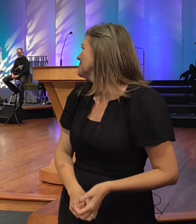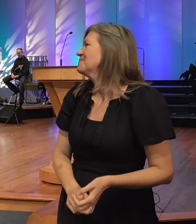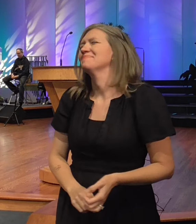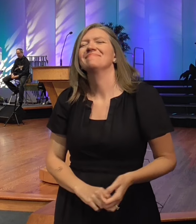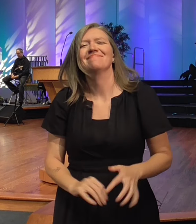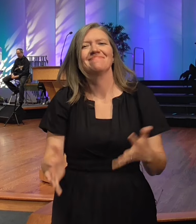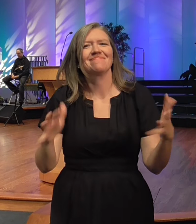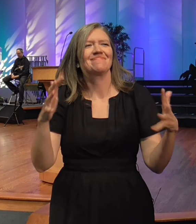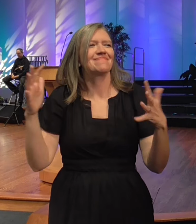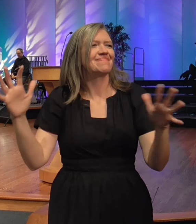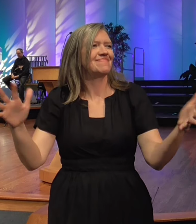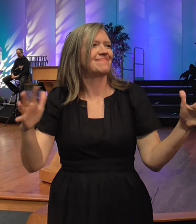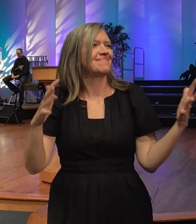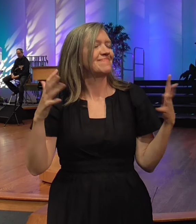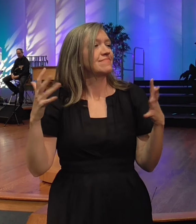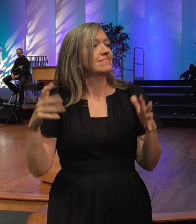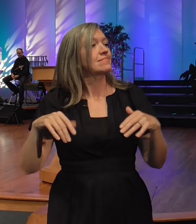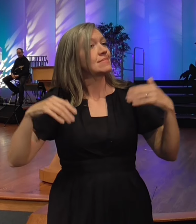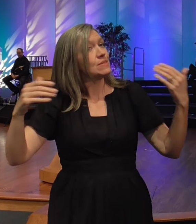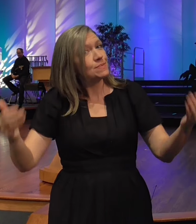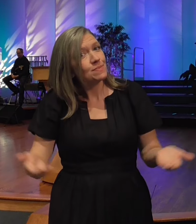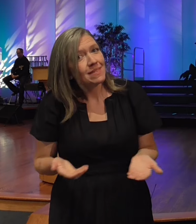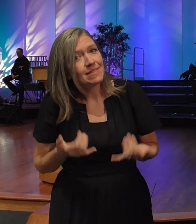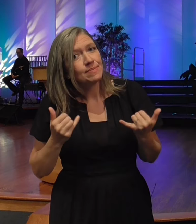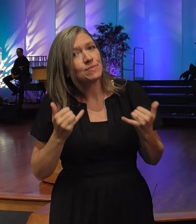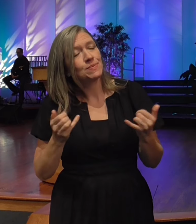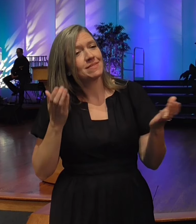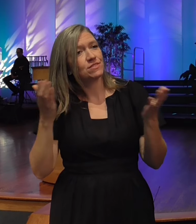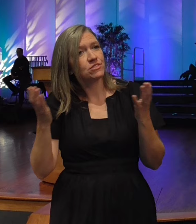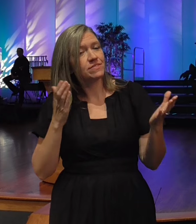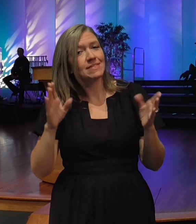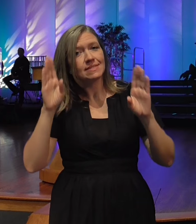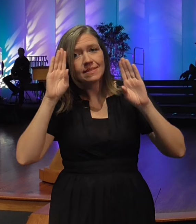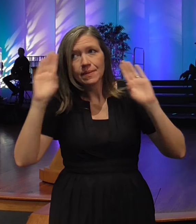to Randy here. Excellent. Thank you so much.